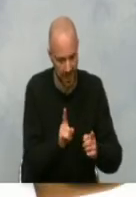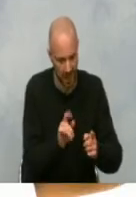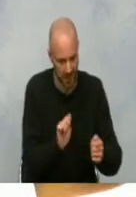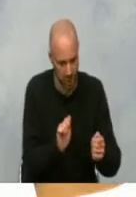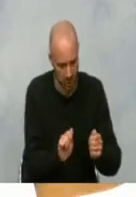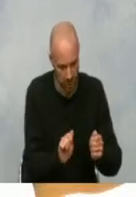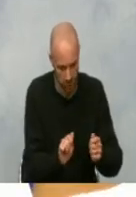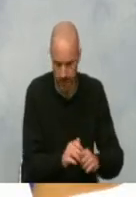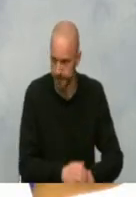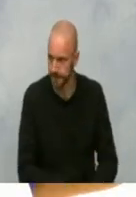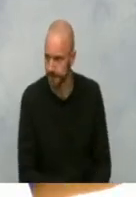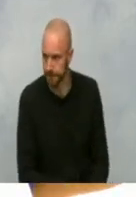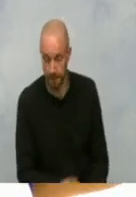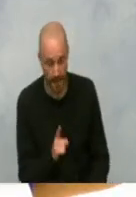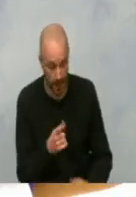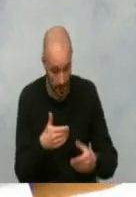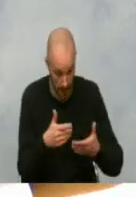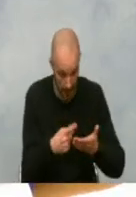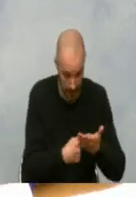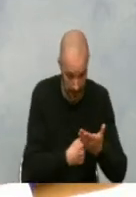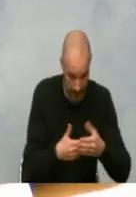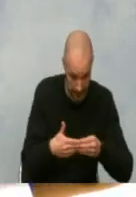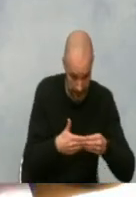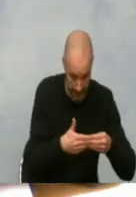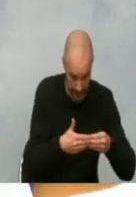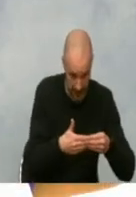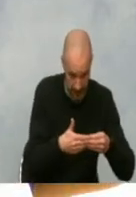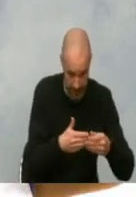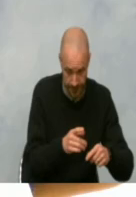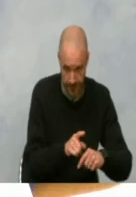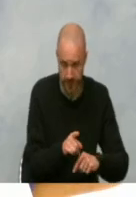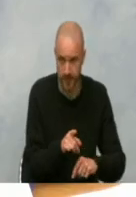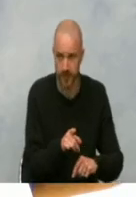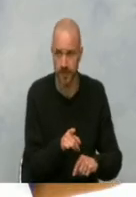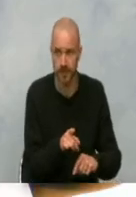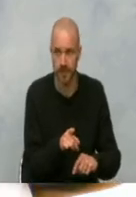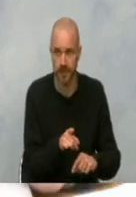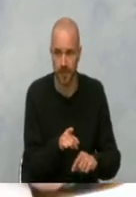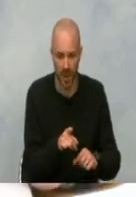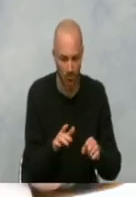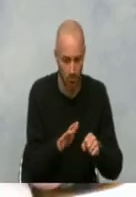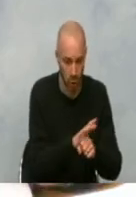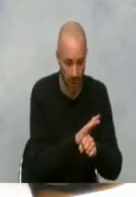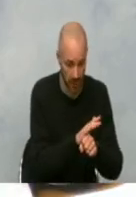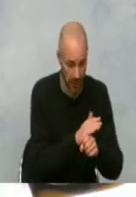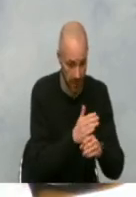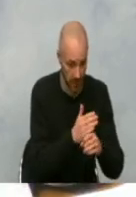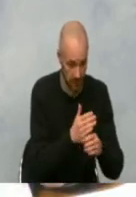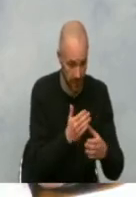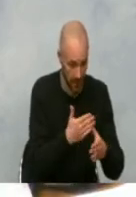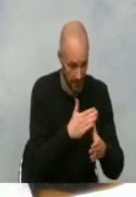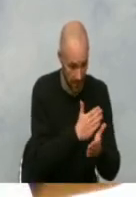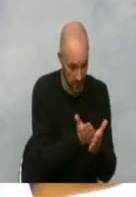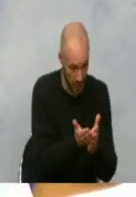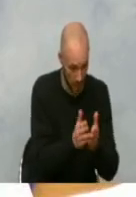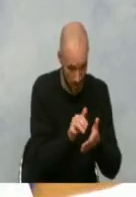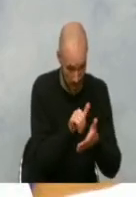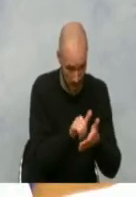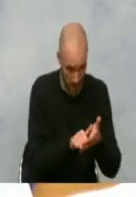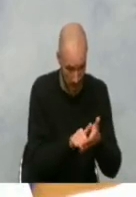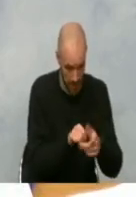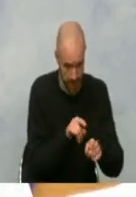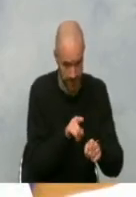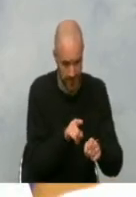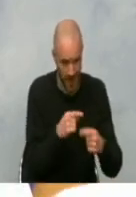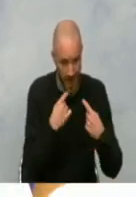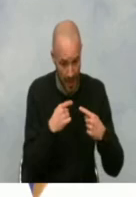Now, the guidance that comes in, right, which is covered in the first part of the paper, allows this. There are actually